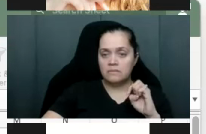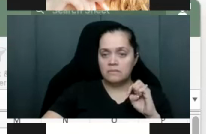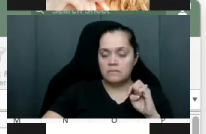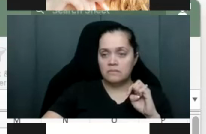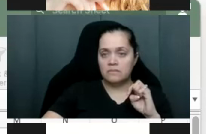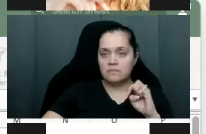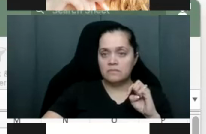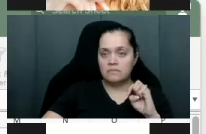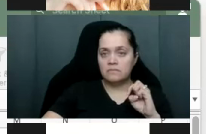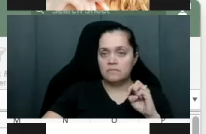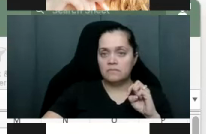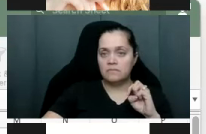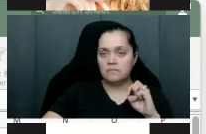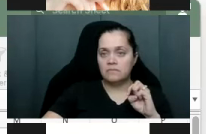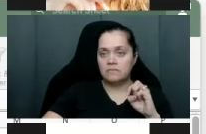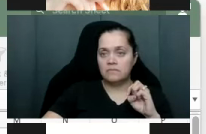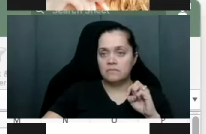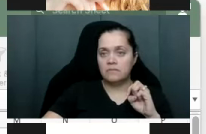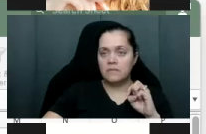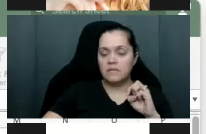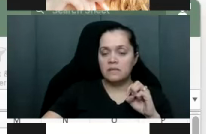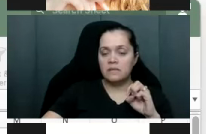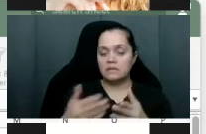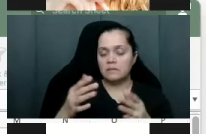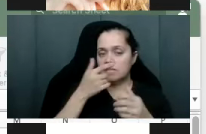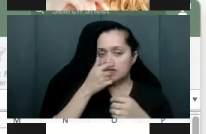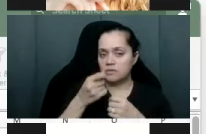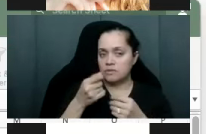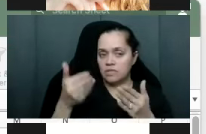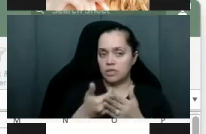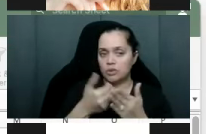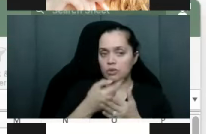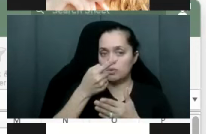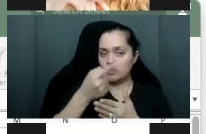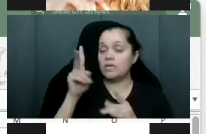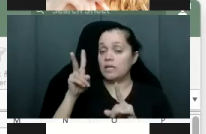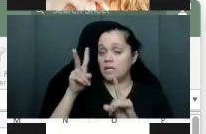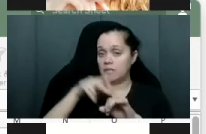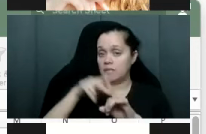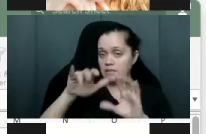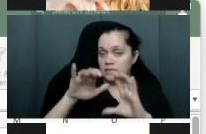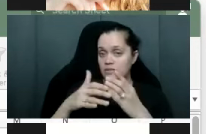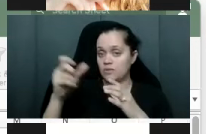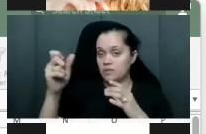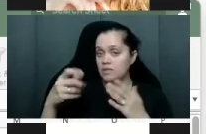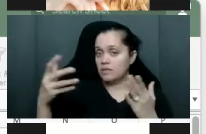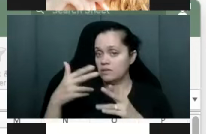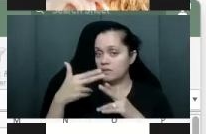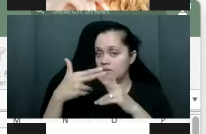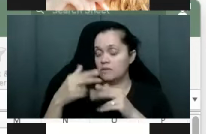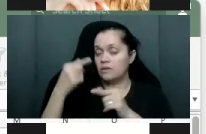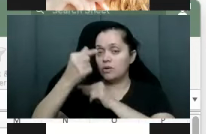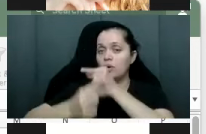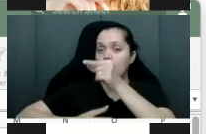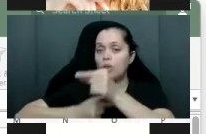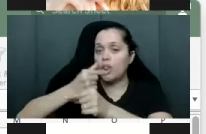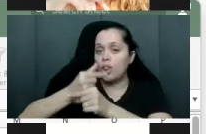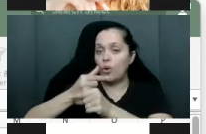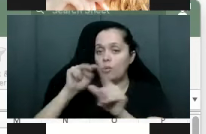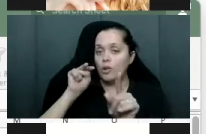Okay, something interesting that is new here that does apply to this course is called global